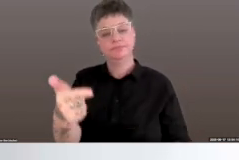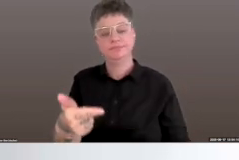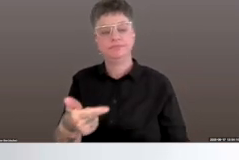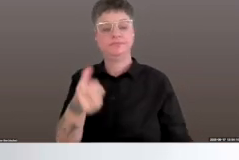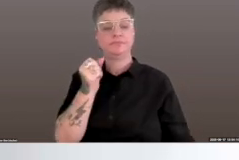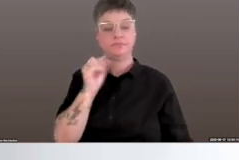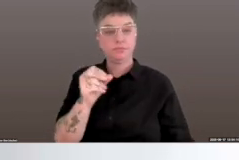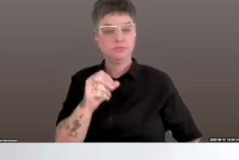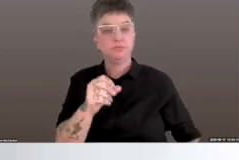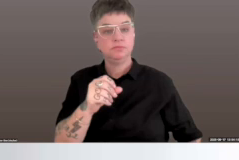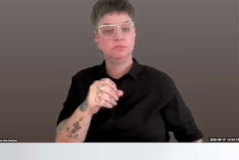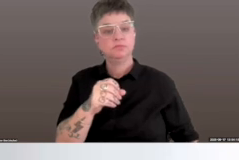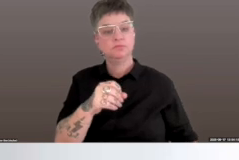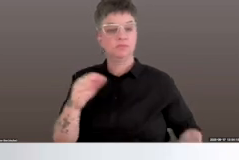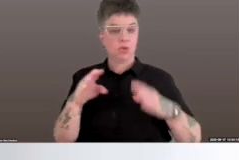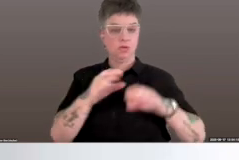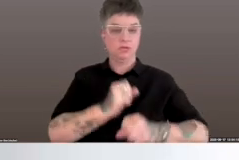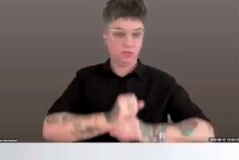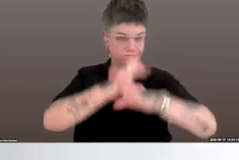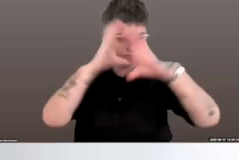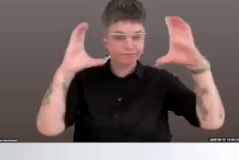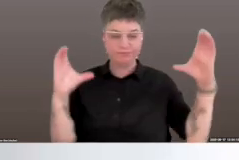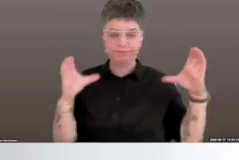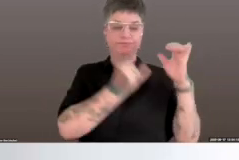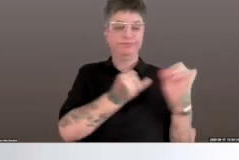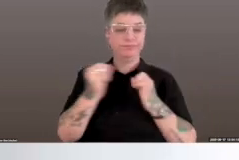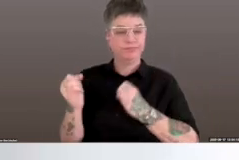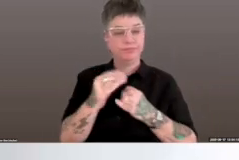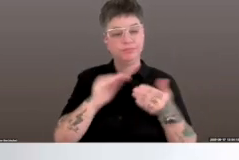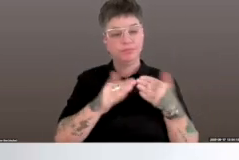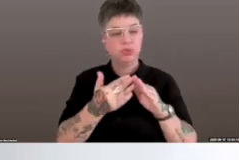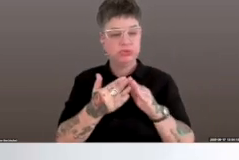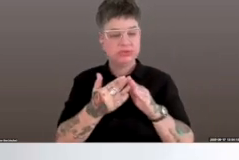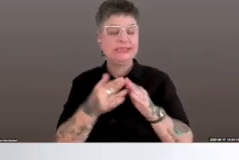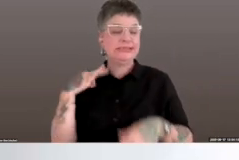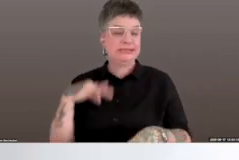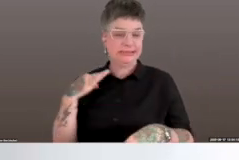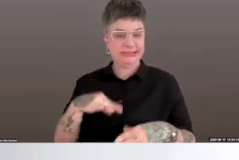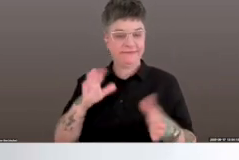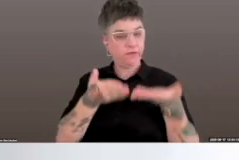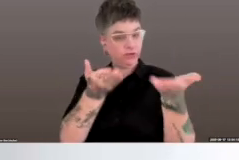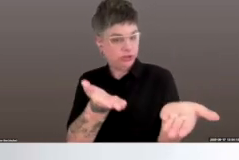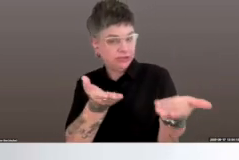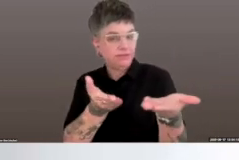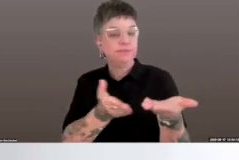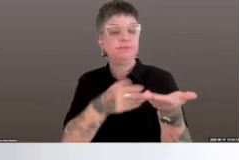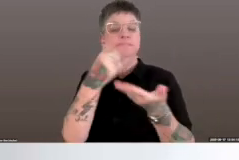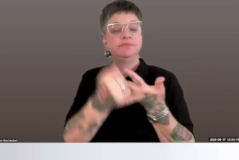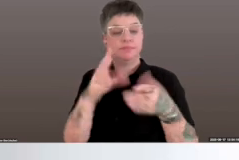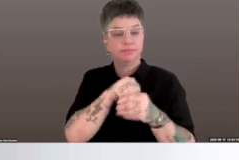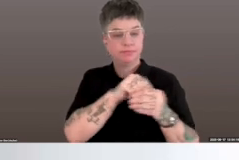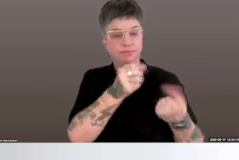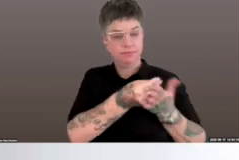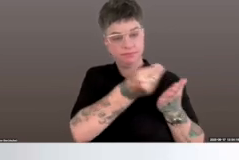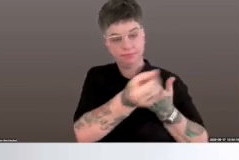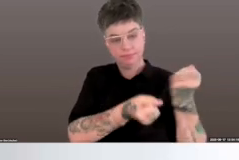So next, I'll provide an overview of the individual and community mobility incentive offerings. These projects, which include both vehicle purchase